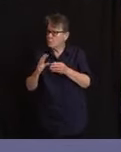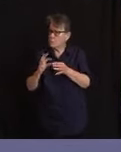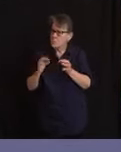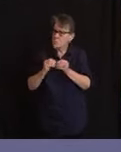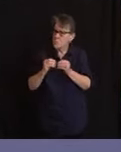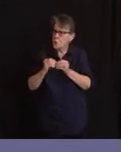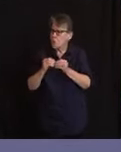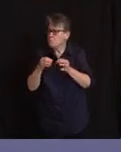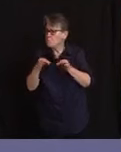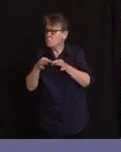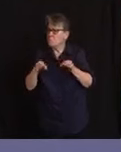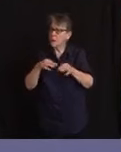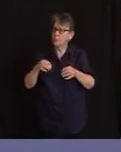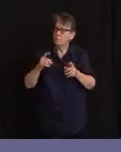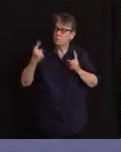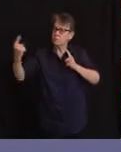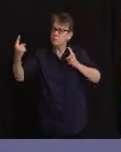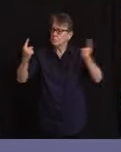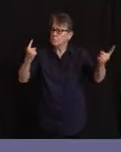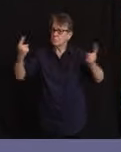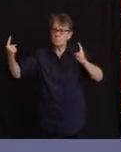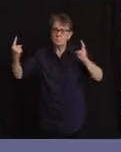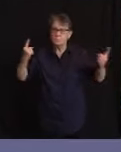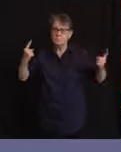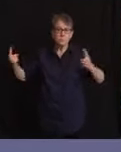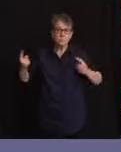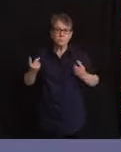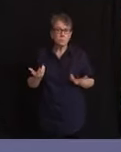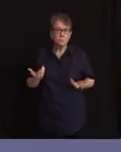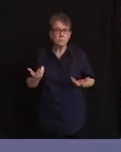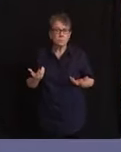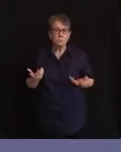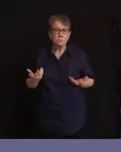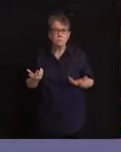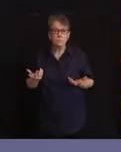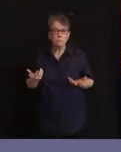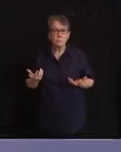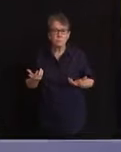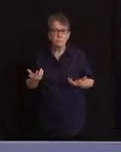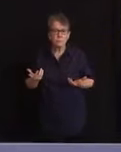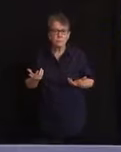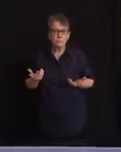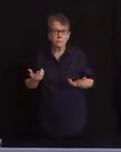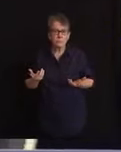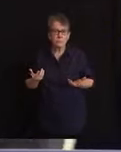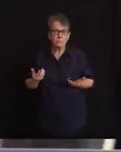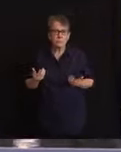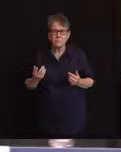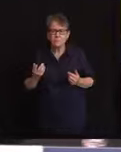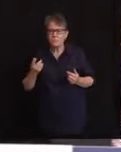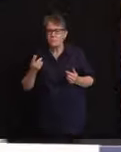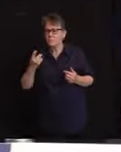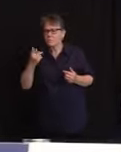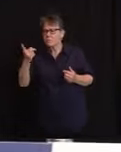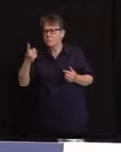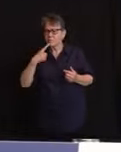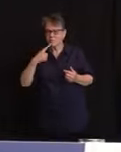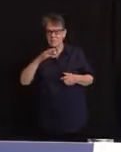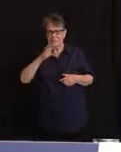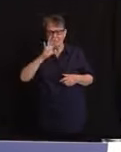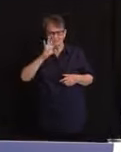secondly, underlying conditions, heart disease, obesity, et cetera. Yeah, let me just give you some statistics.